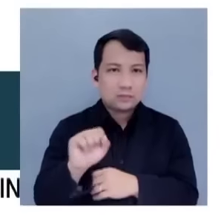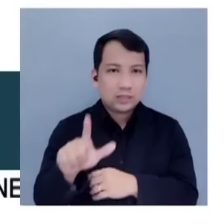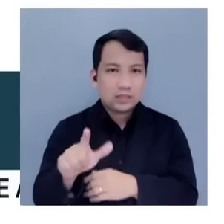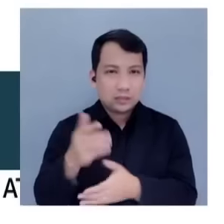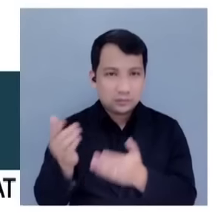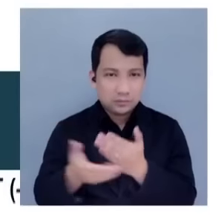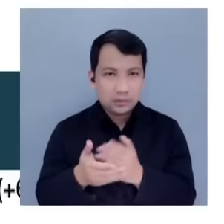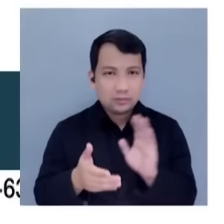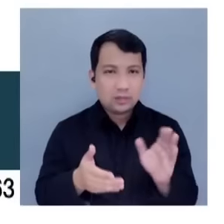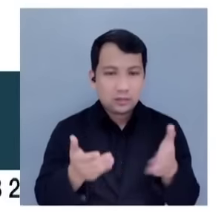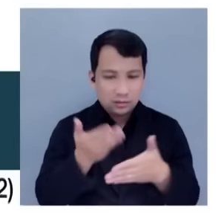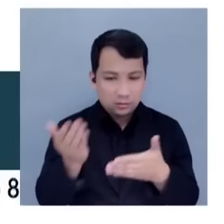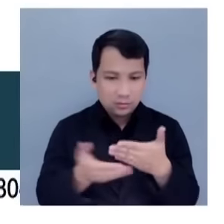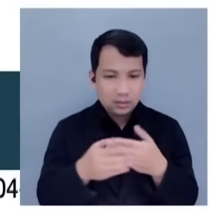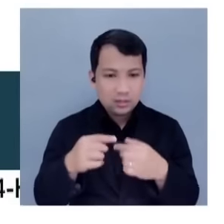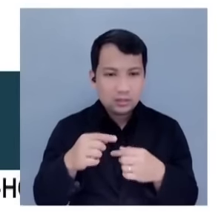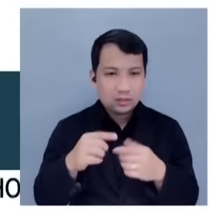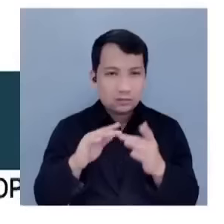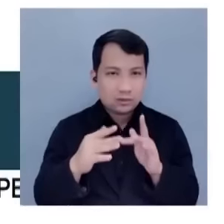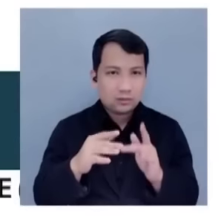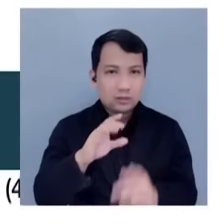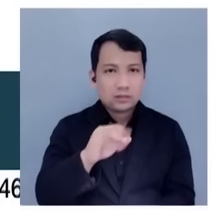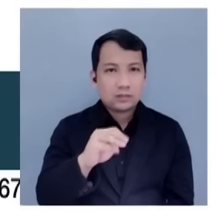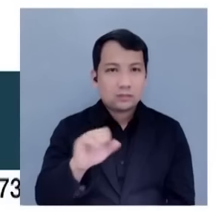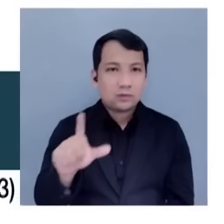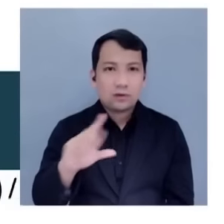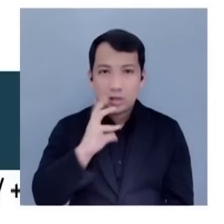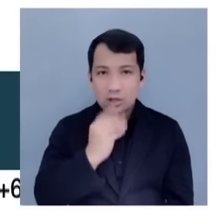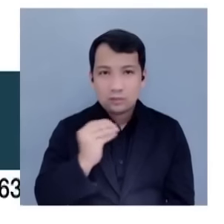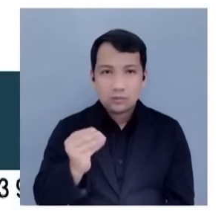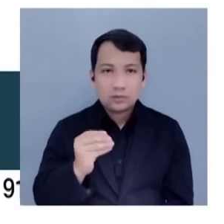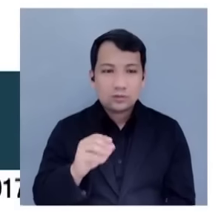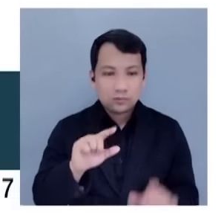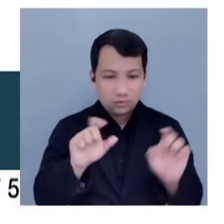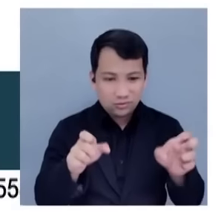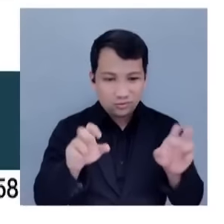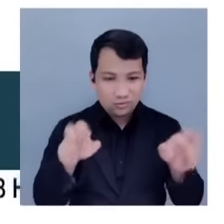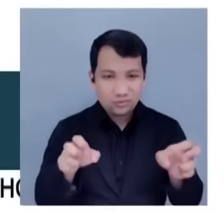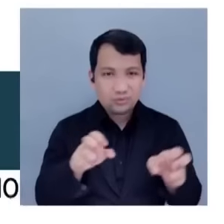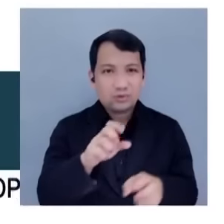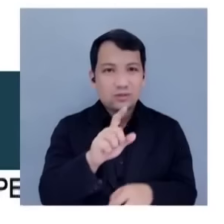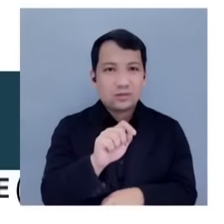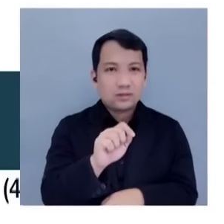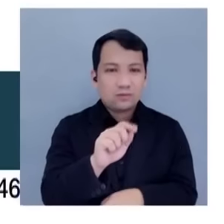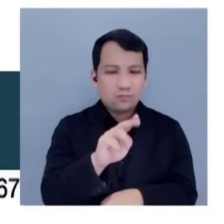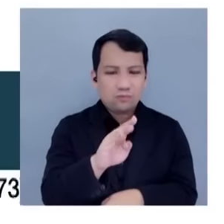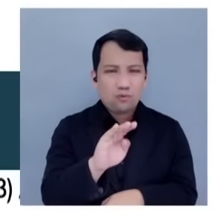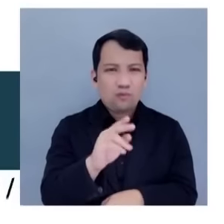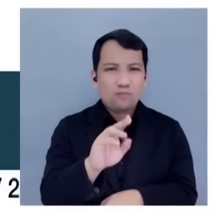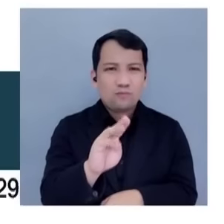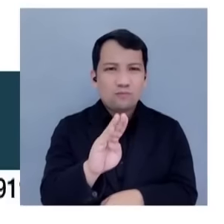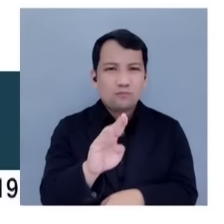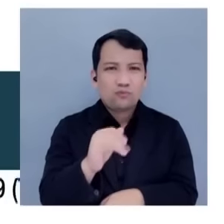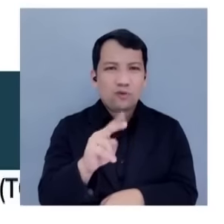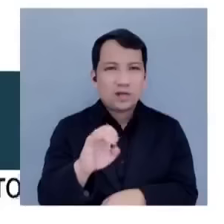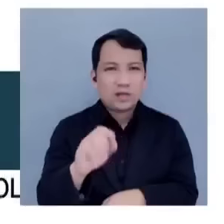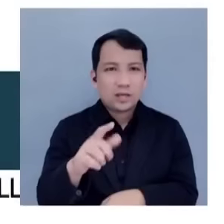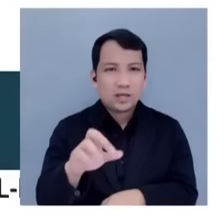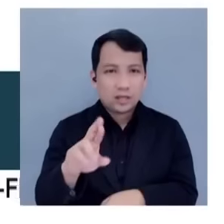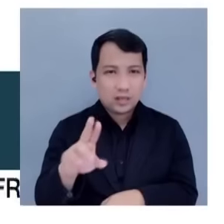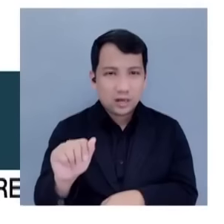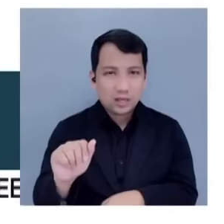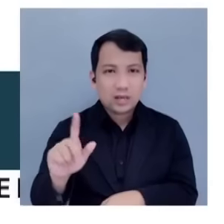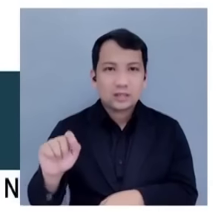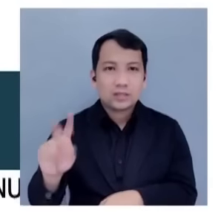filing cyber libel against those behind Bongangera TV. What was the thought process there, Senator? Well, that's the